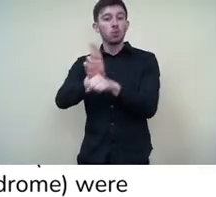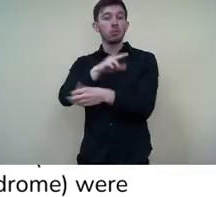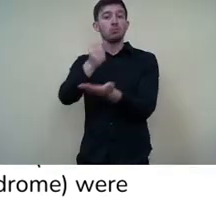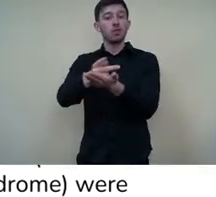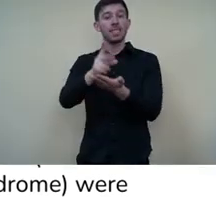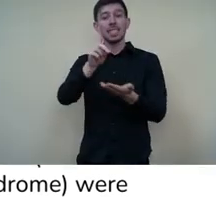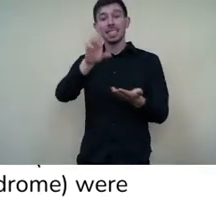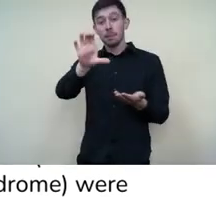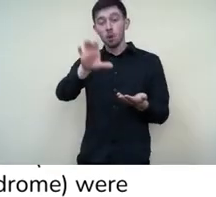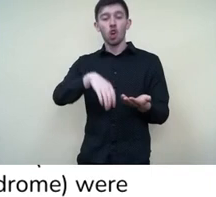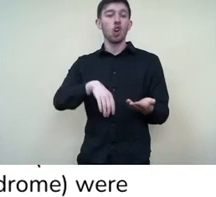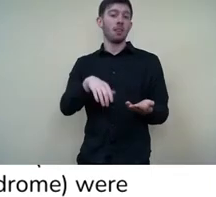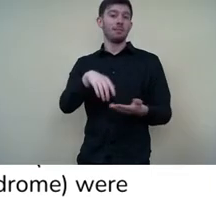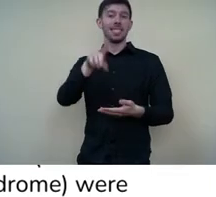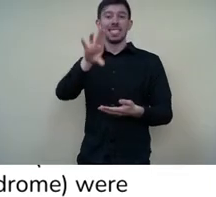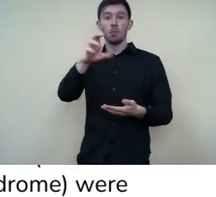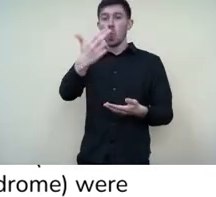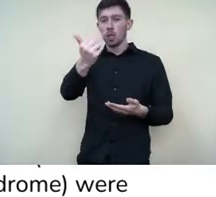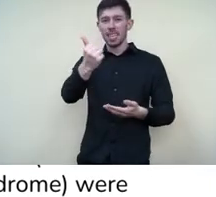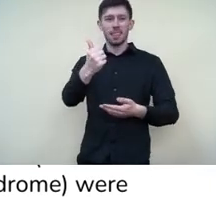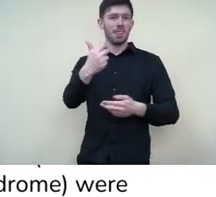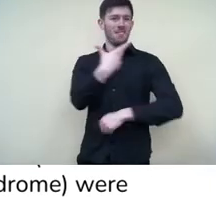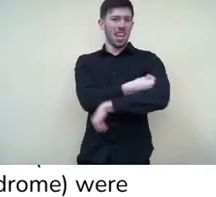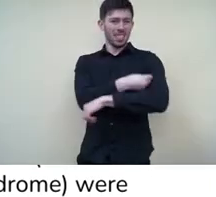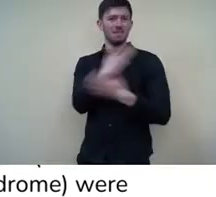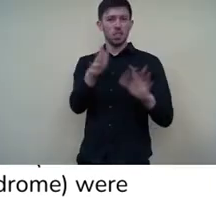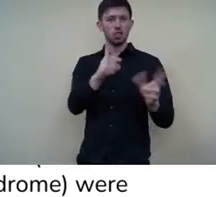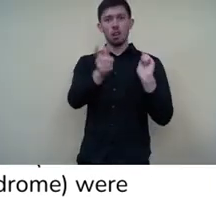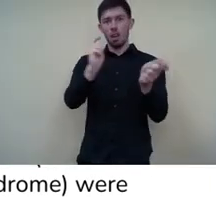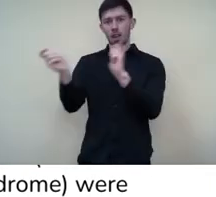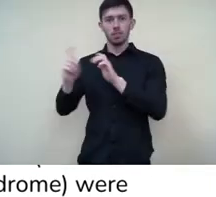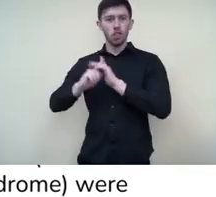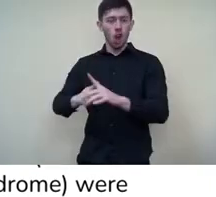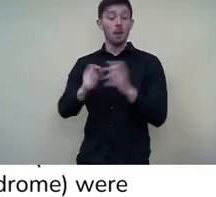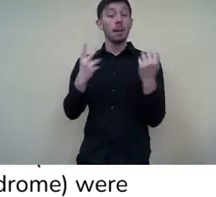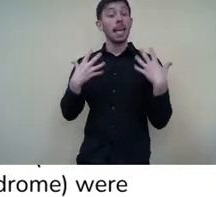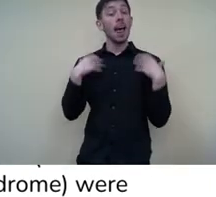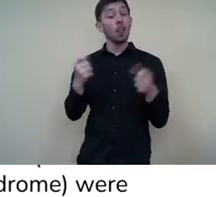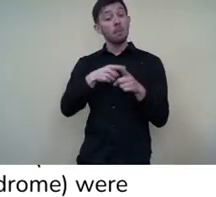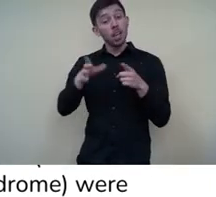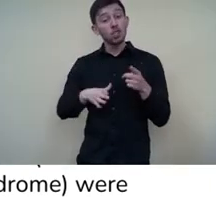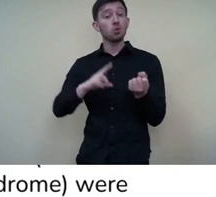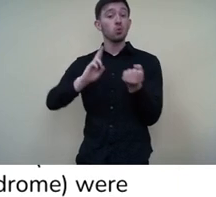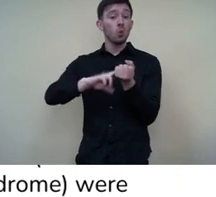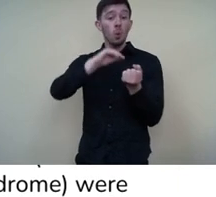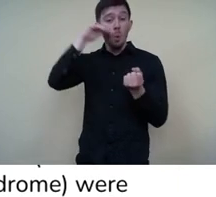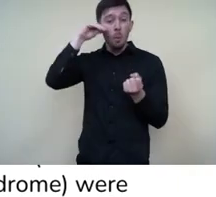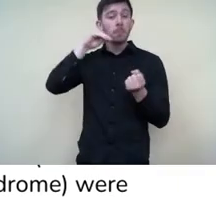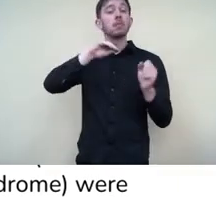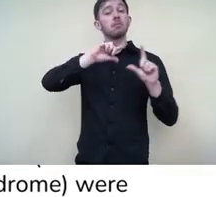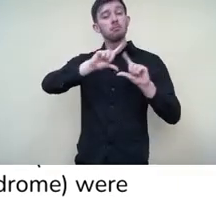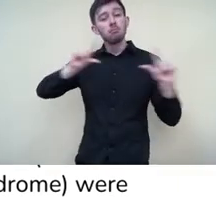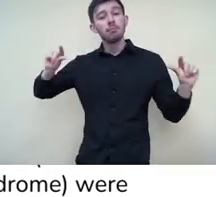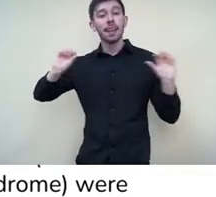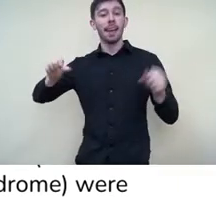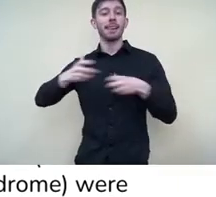vaccines were already on the rollout by December 13th, I think was the day. And that's when a lot of health professionals, people in nursing homes could get the vaccine. And